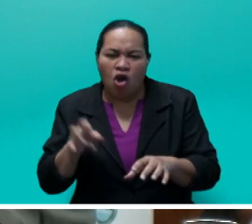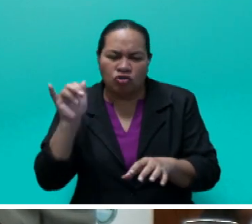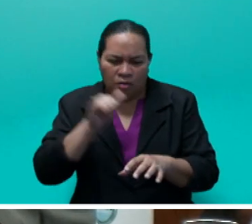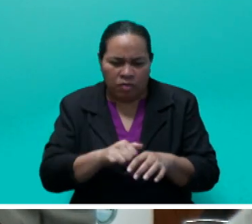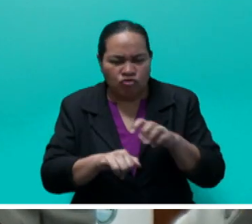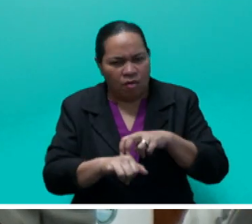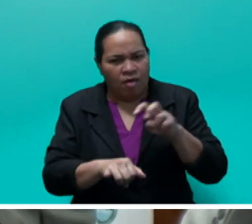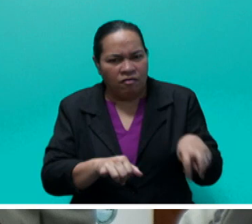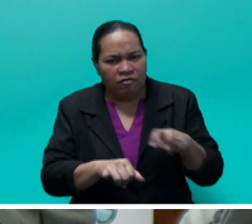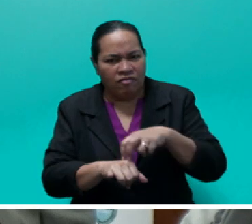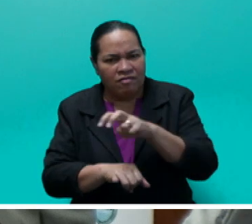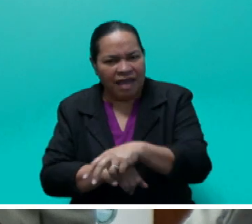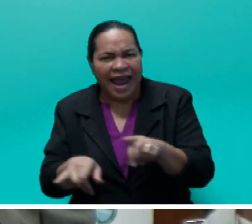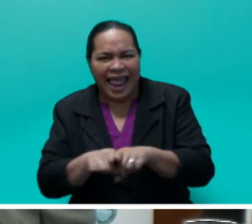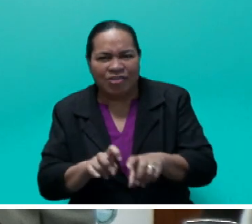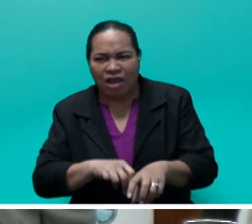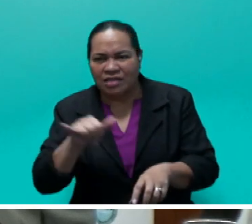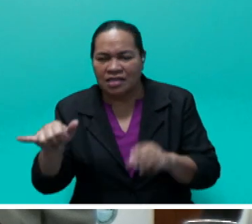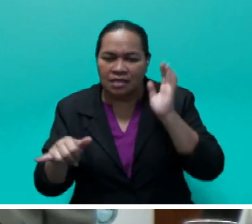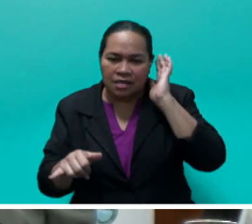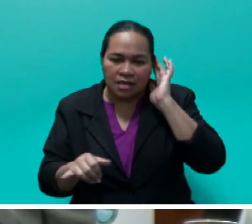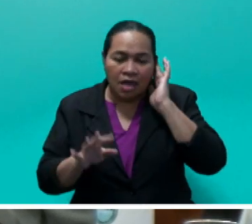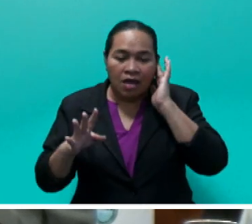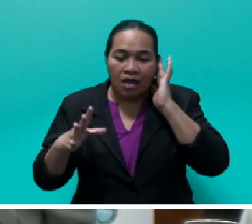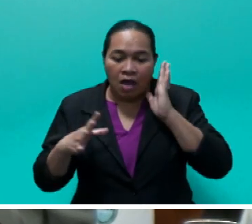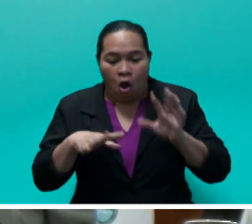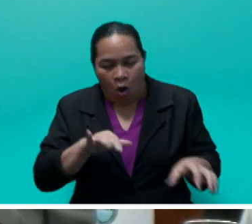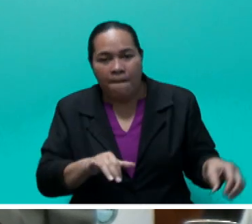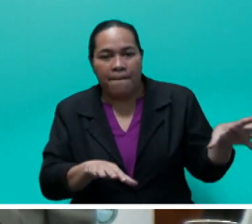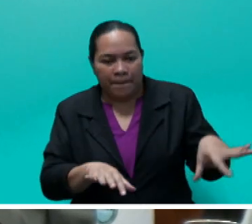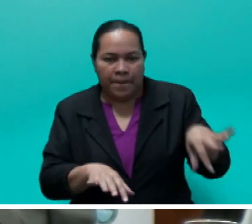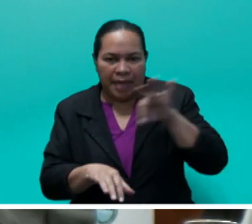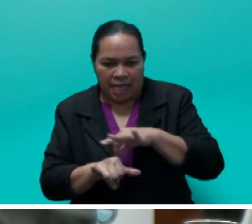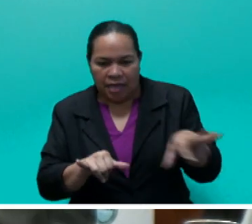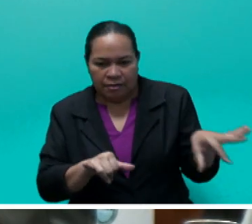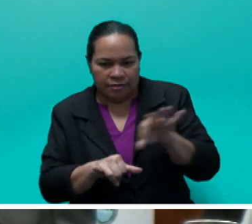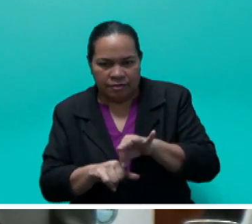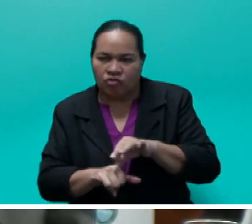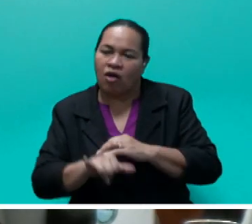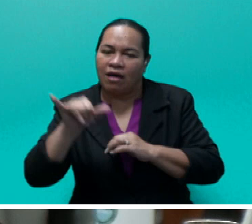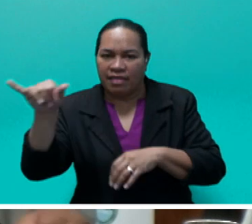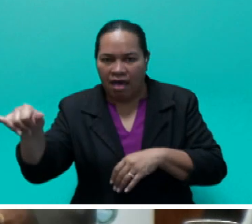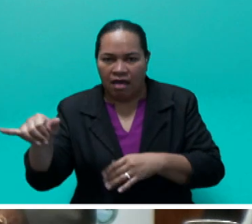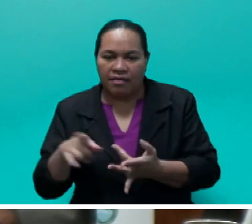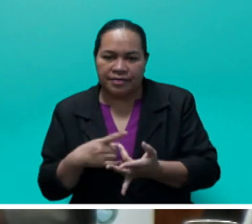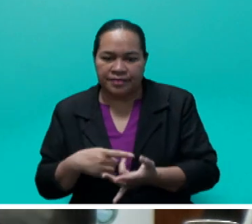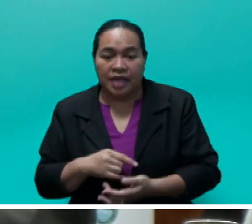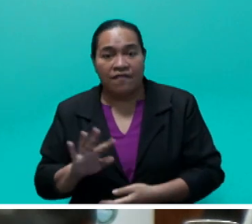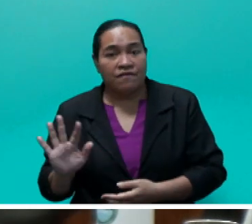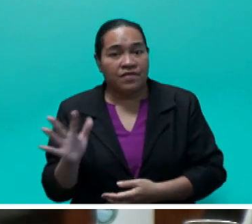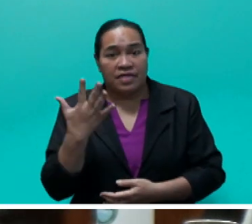the airline's home country. The fourth freedom, pick up passengers to take to the airline's home country. Fifth